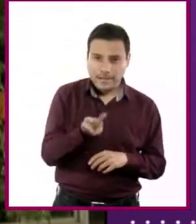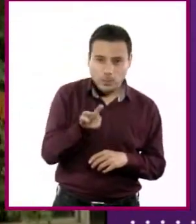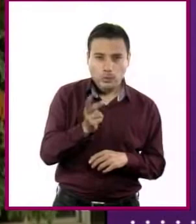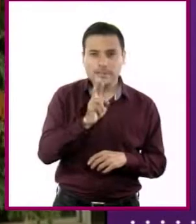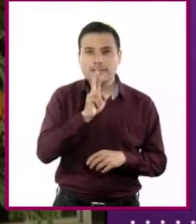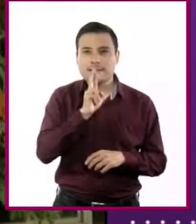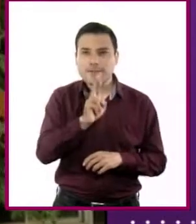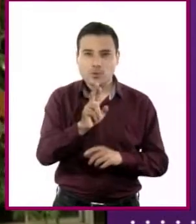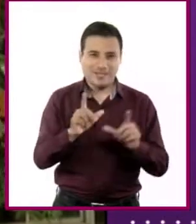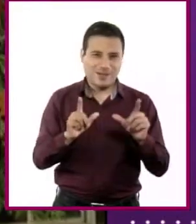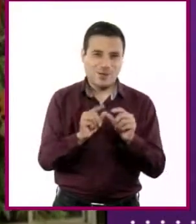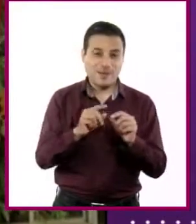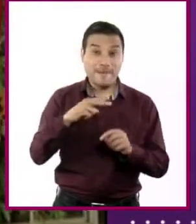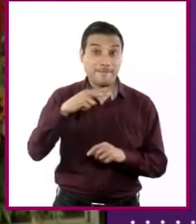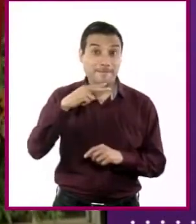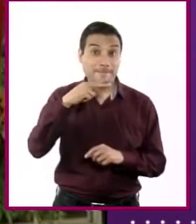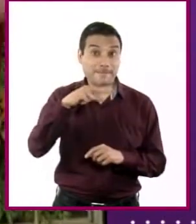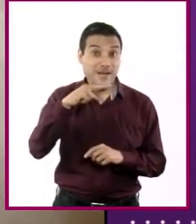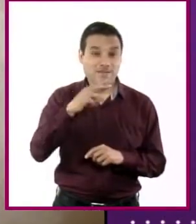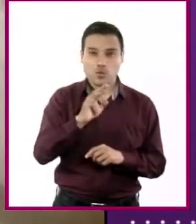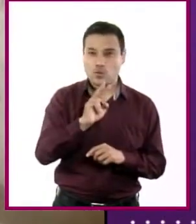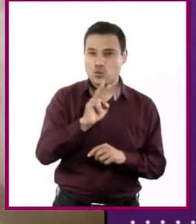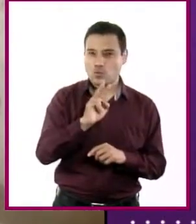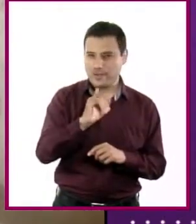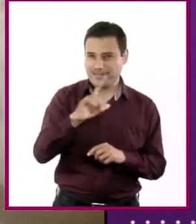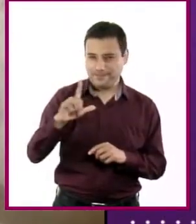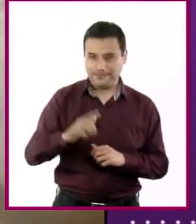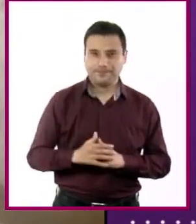respuestas cortas con el verbo modal will.